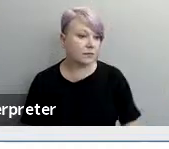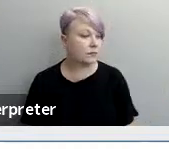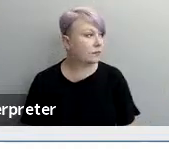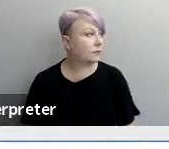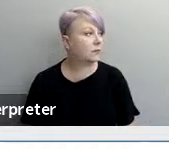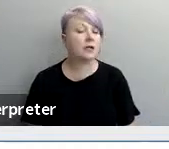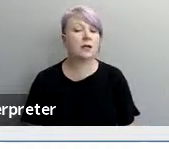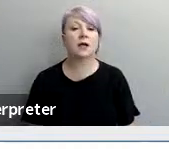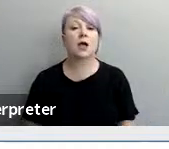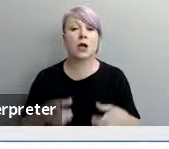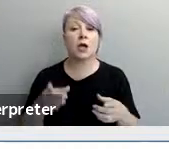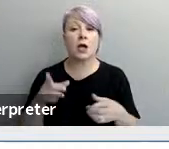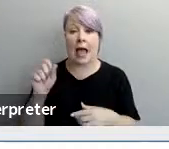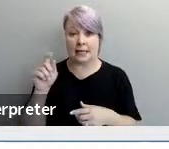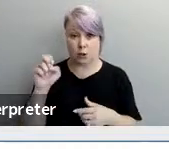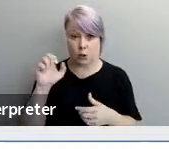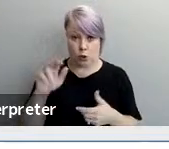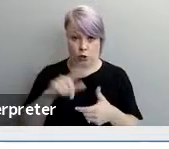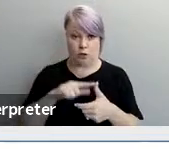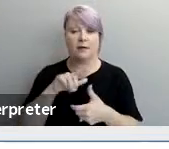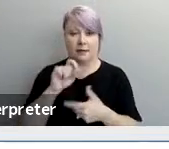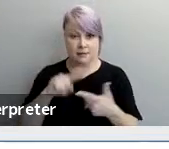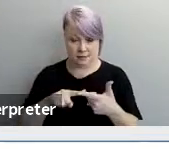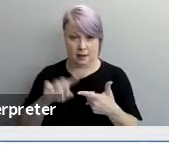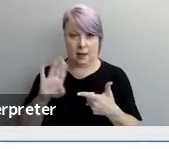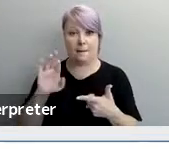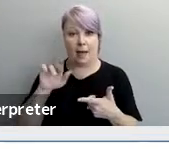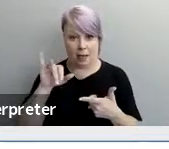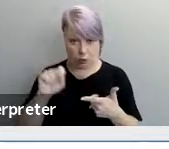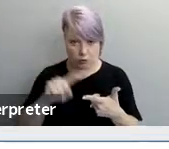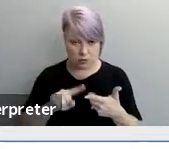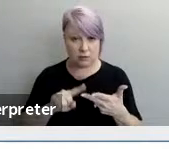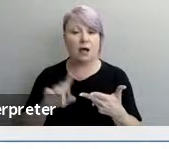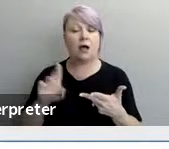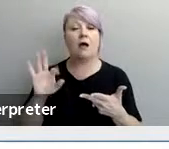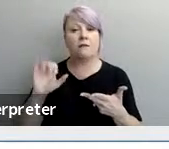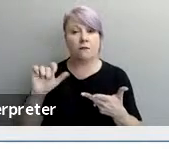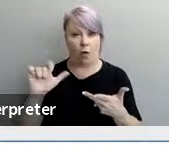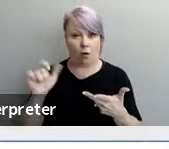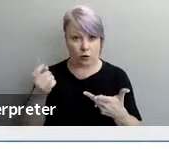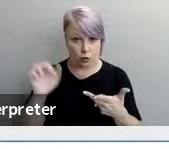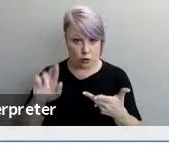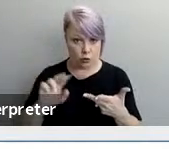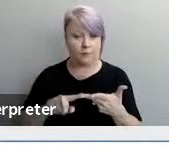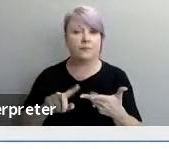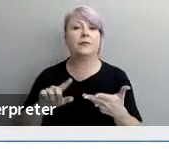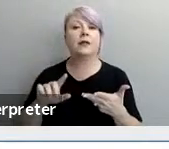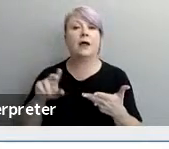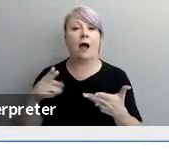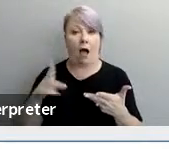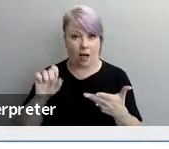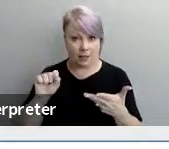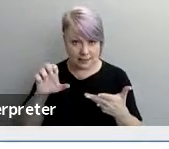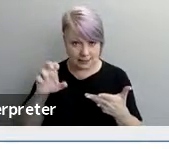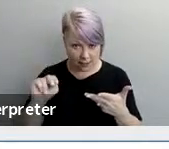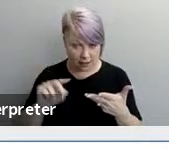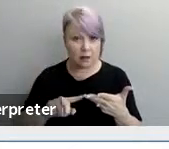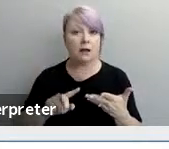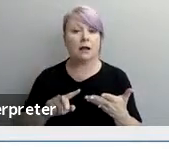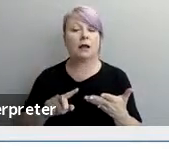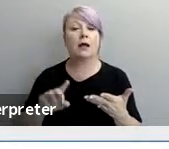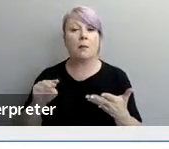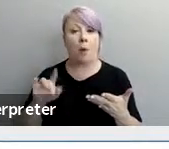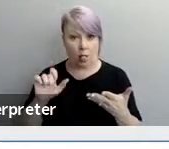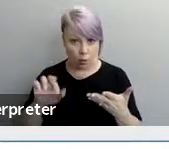Director Esner. Here. Director Byers. Here. Director Faulkner. Here. Director Hudson.